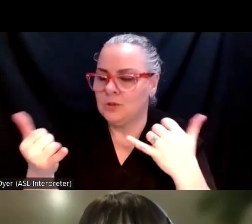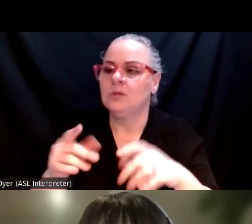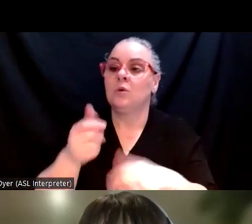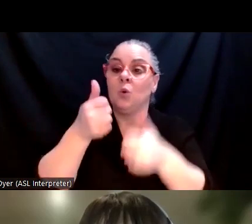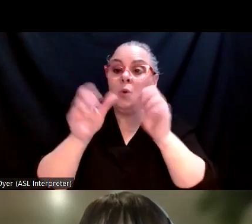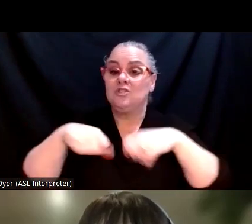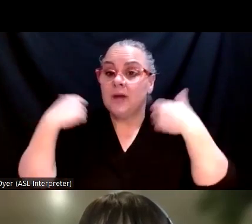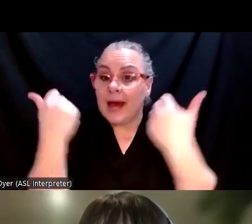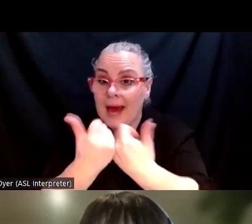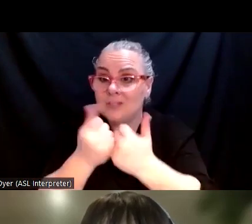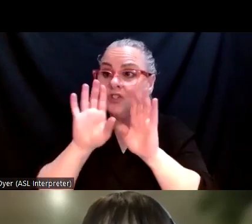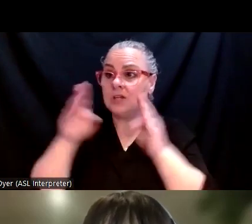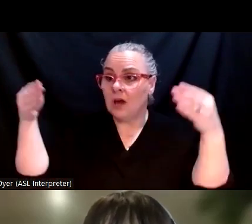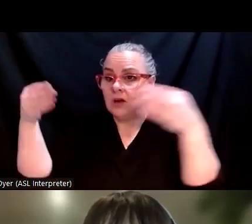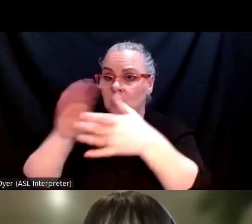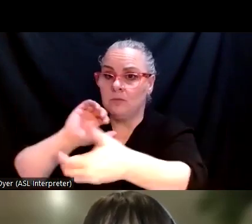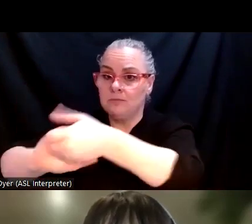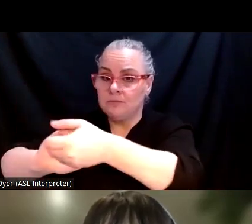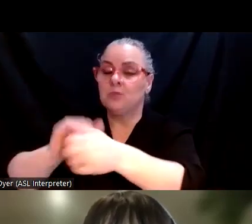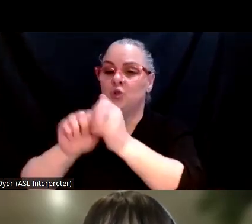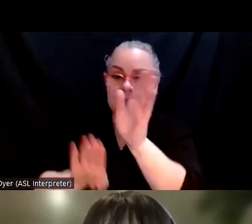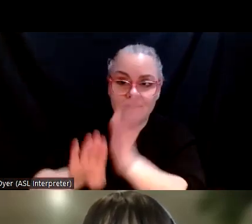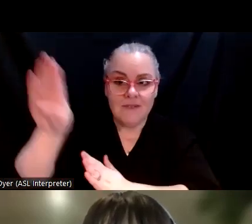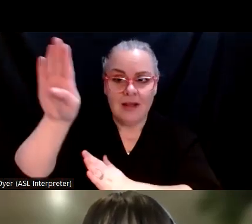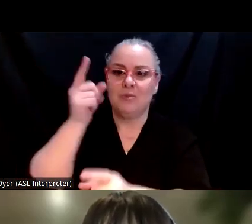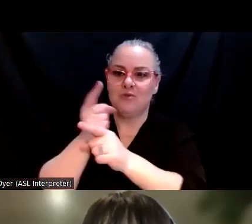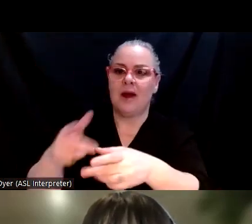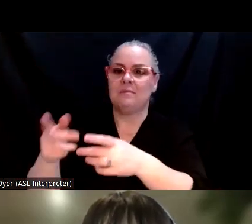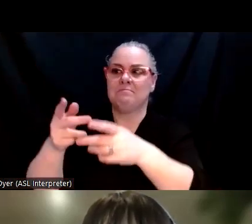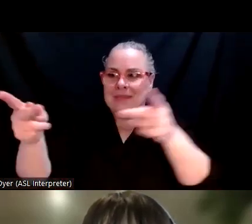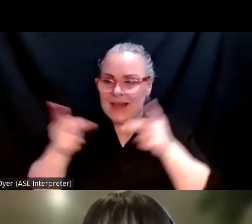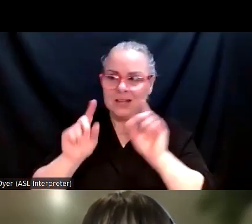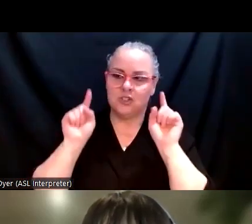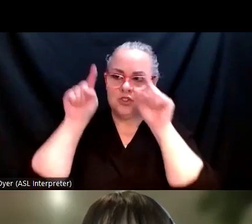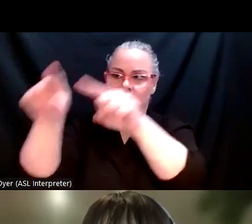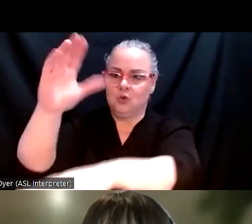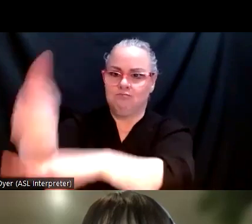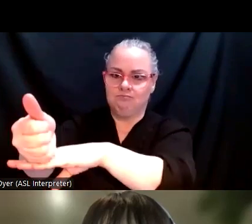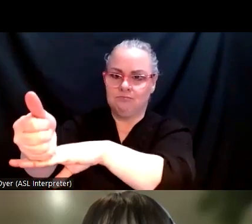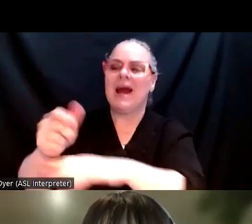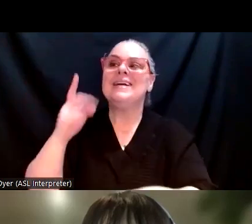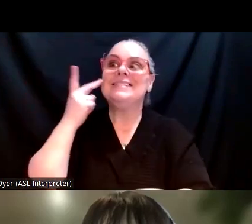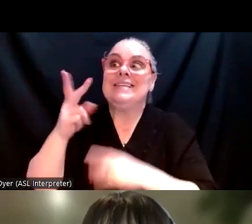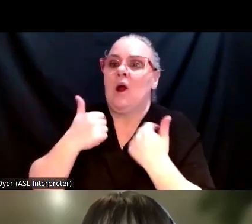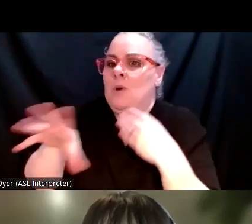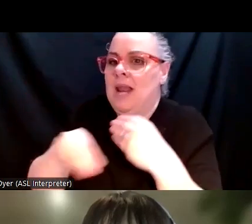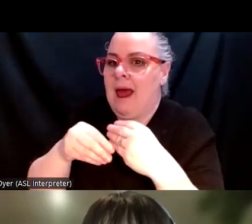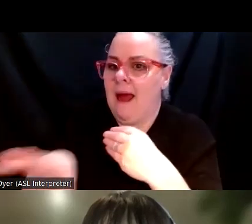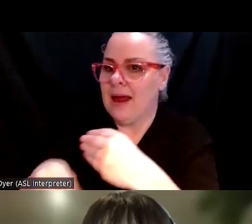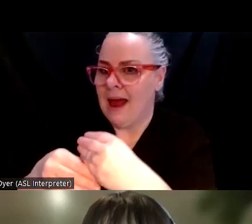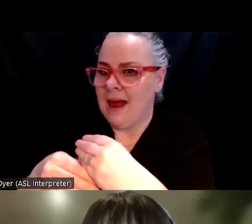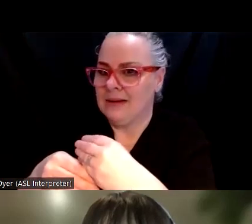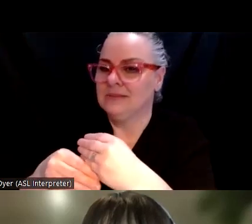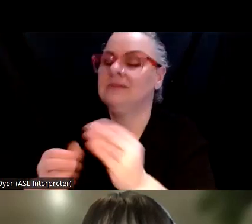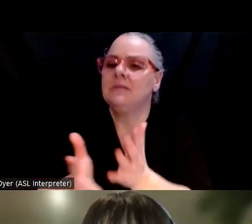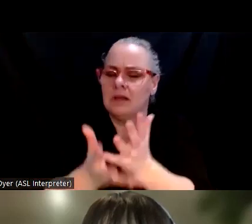agency are you working with to develop, you know, the right place to go, and then see how we can add to it? And there's just a